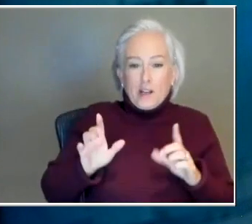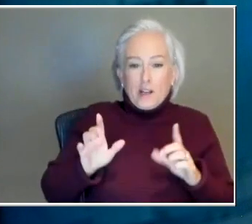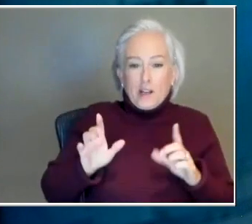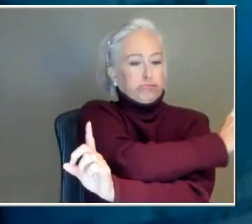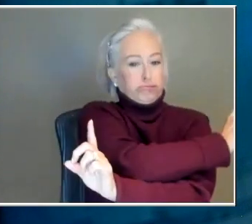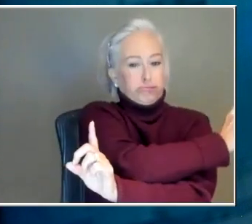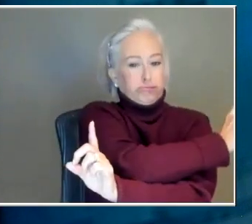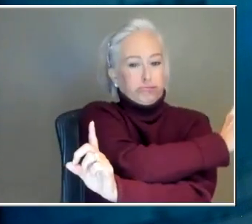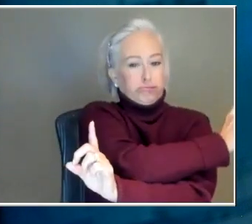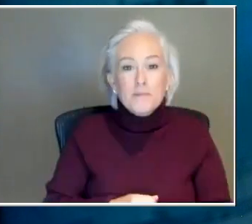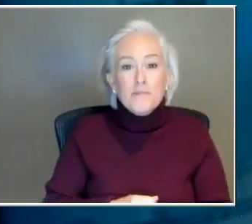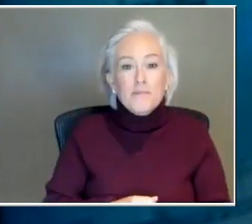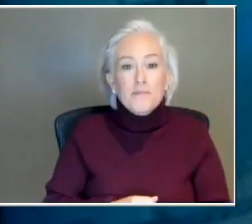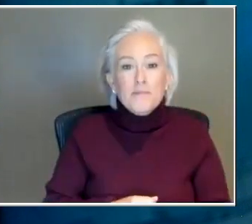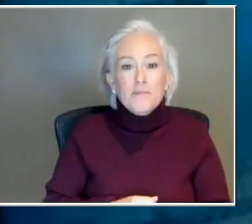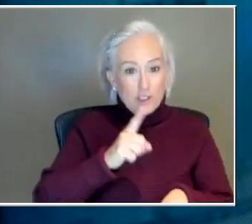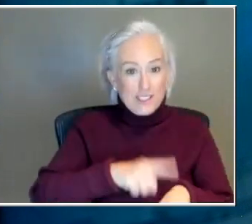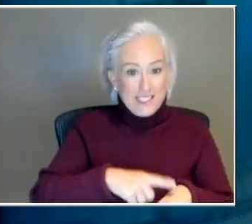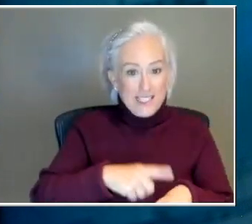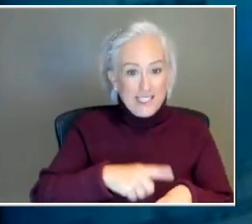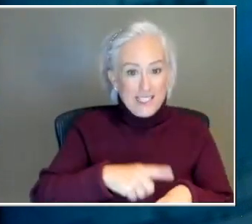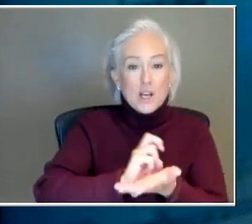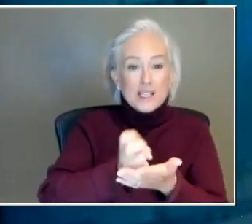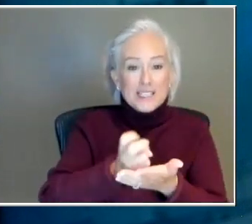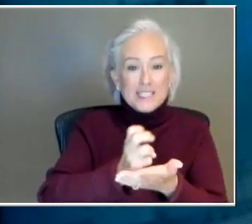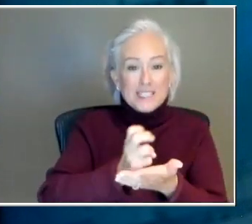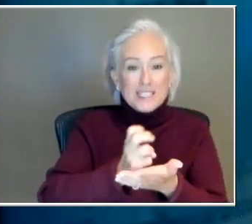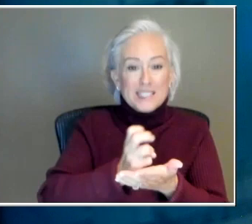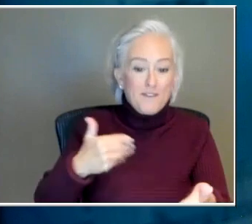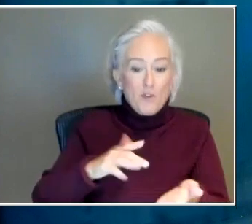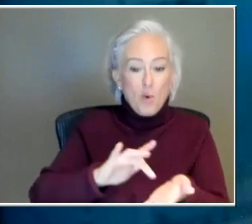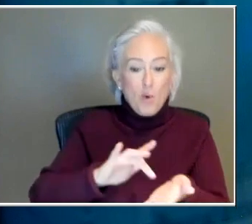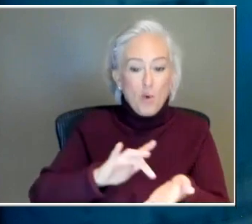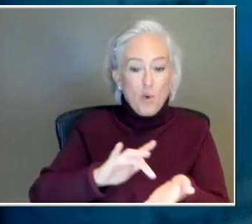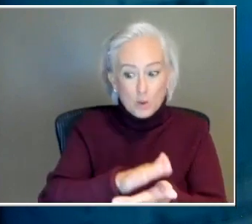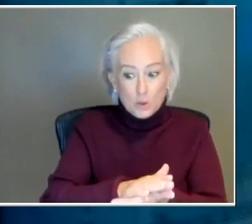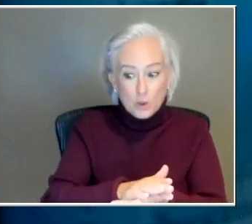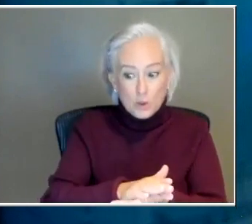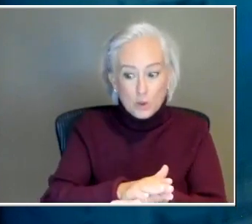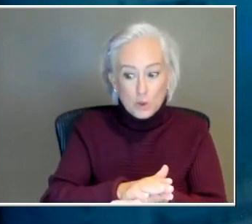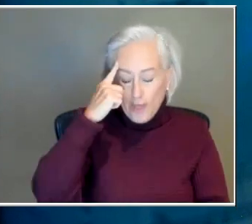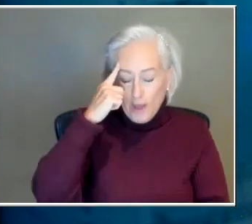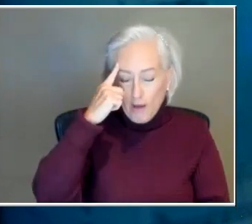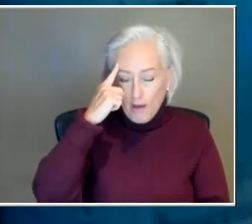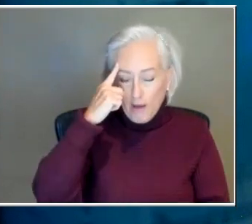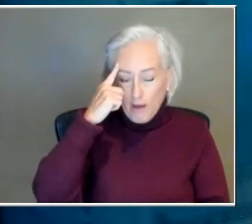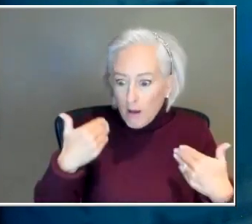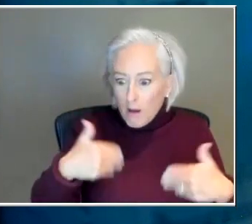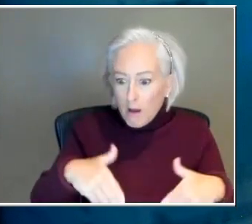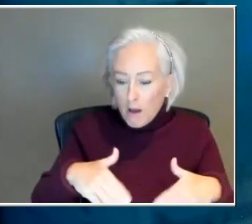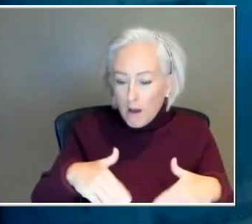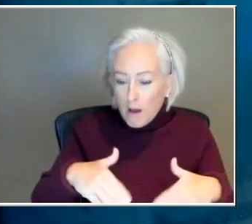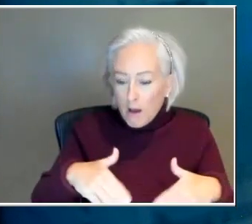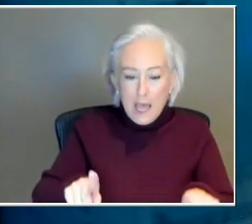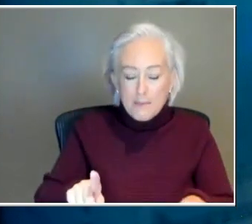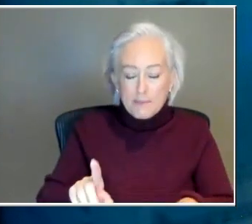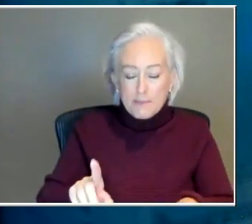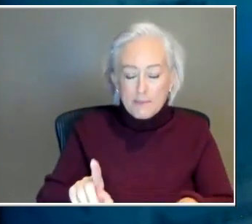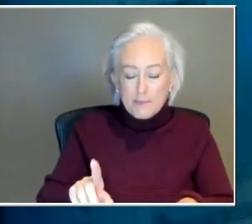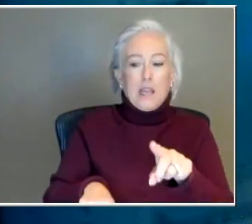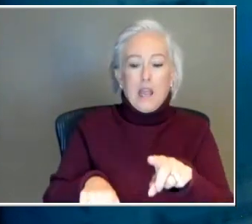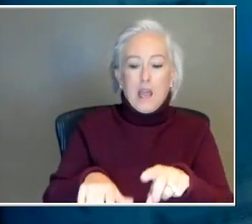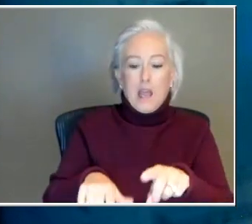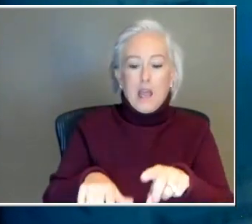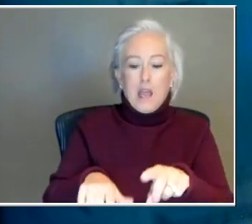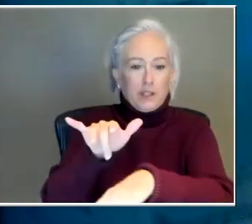medical school, and you're kind of like, what is happening? And it seems too much to handle. And I think, you know, for an adult, it's like that, and I can't imagine what it's like for a 6 or